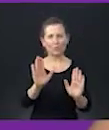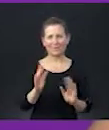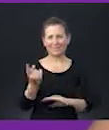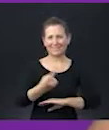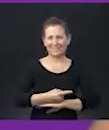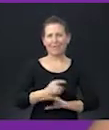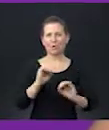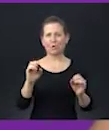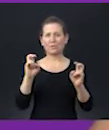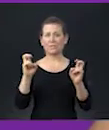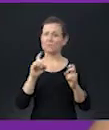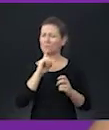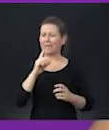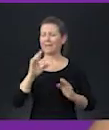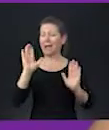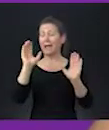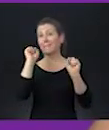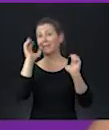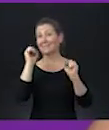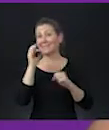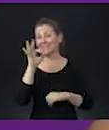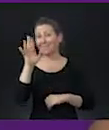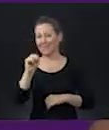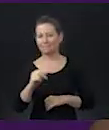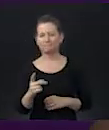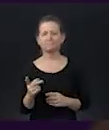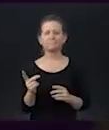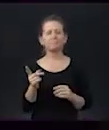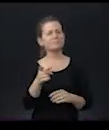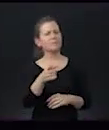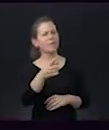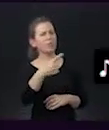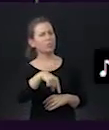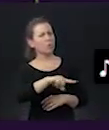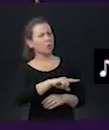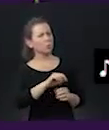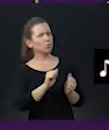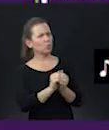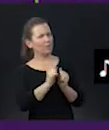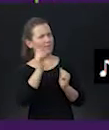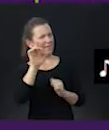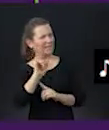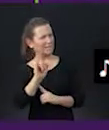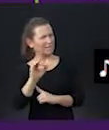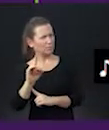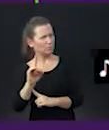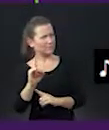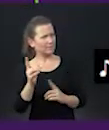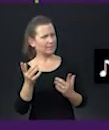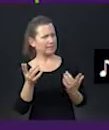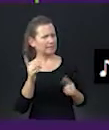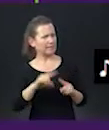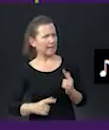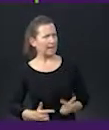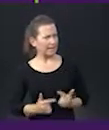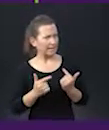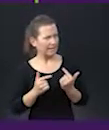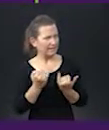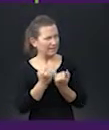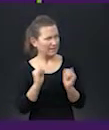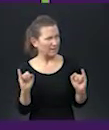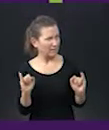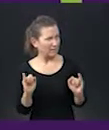issues. So that was amazing. It was fun. Those with intellectual disabilities